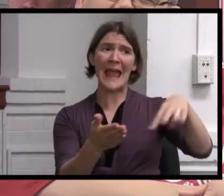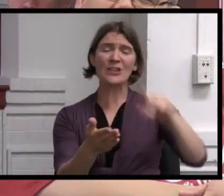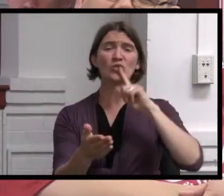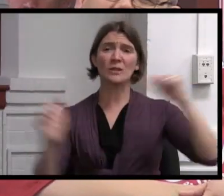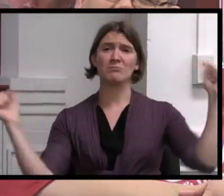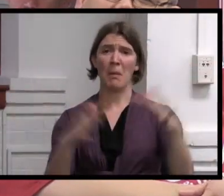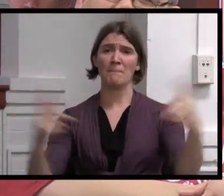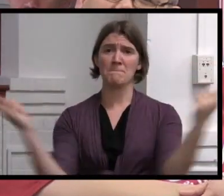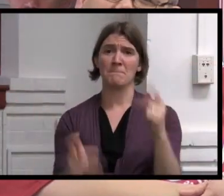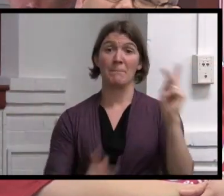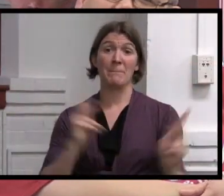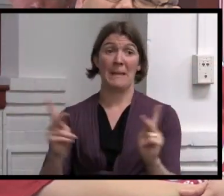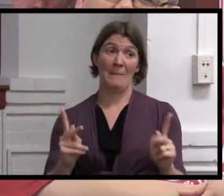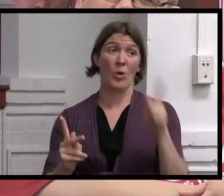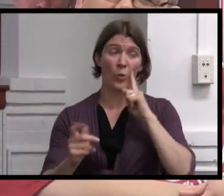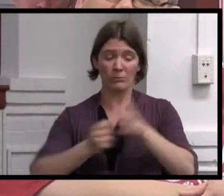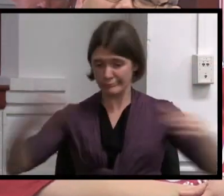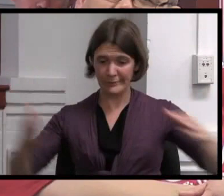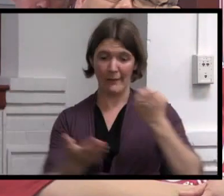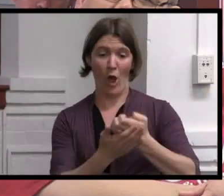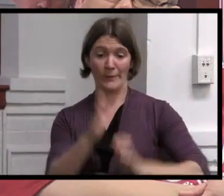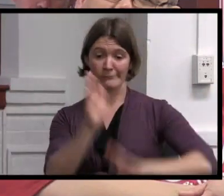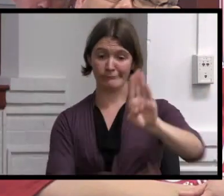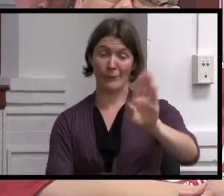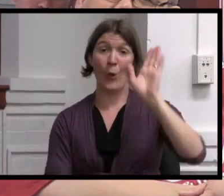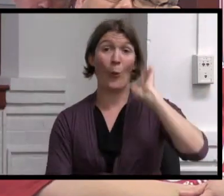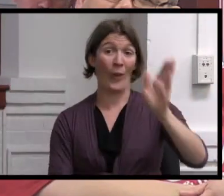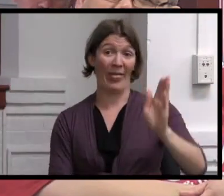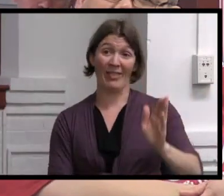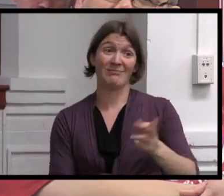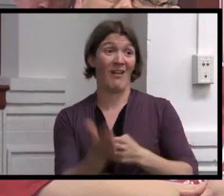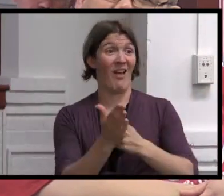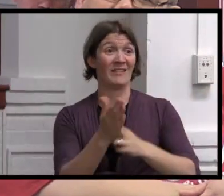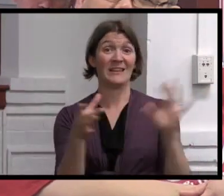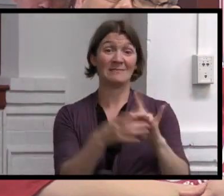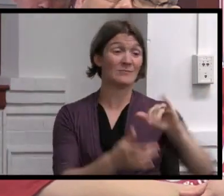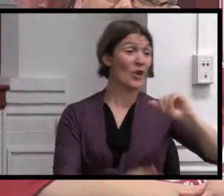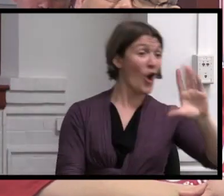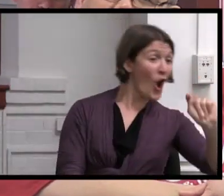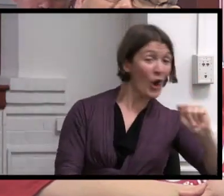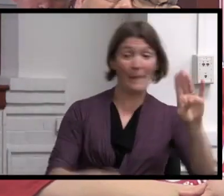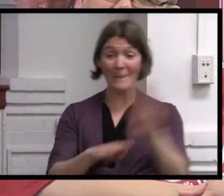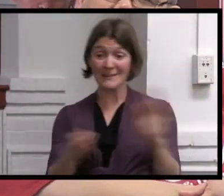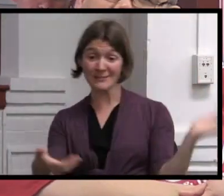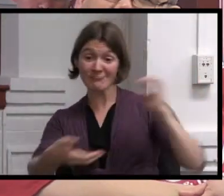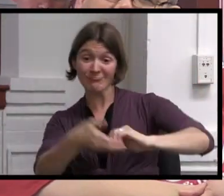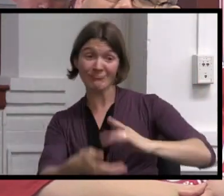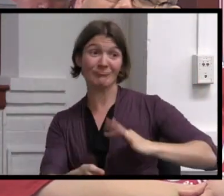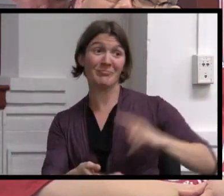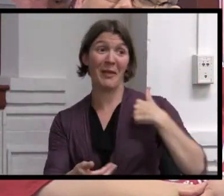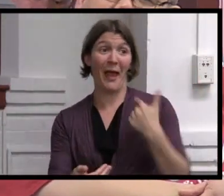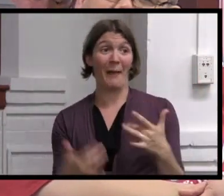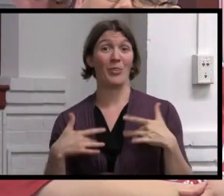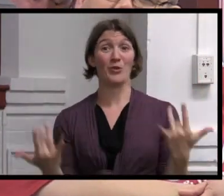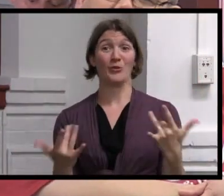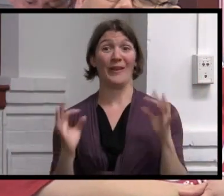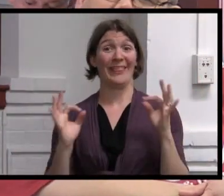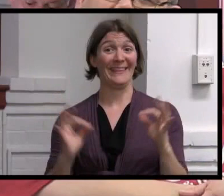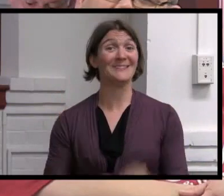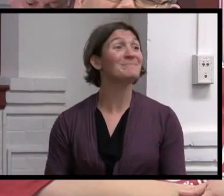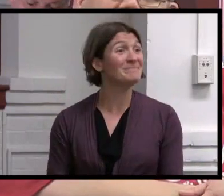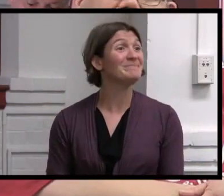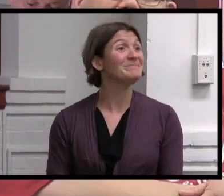economy long-term in this community. I think really connecting the arts and business together, which is something that I feel is really